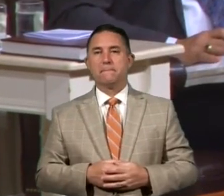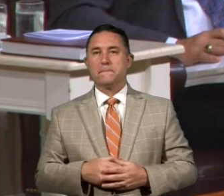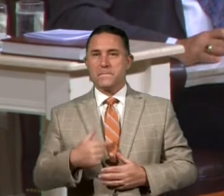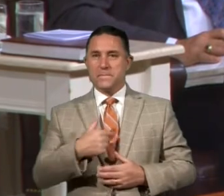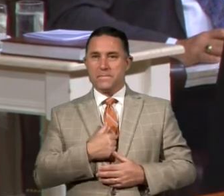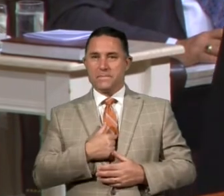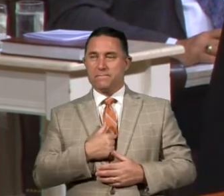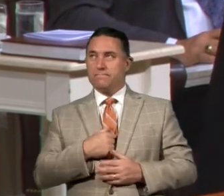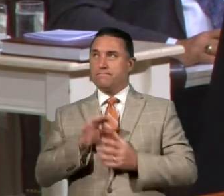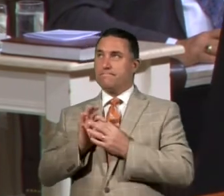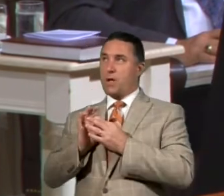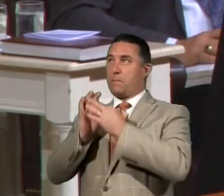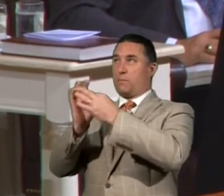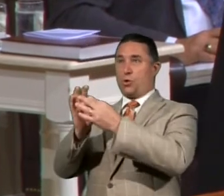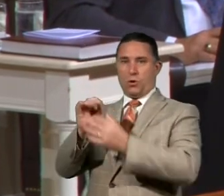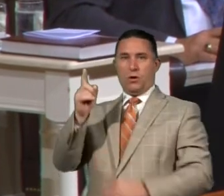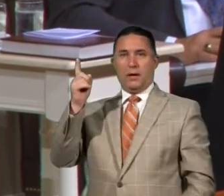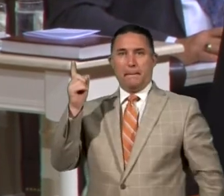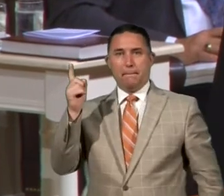I'm his.